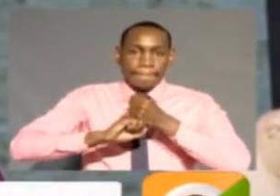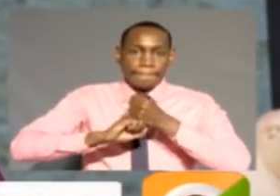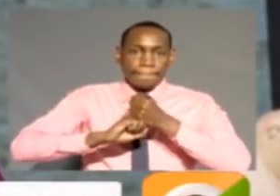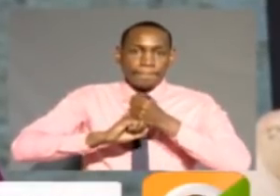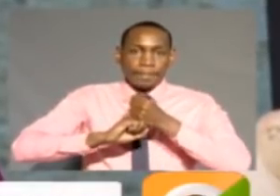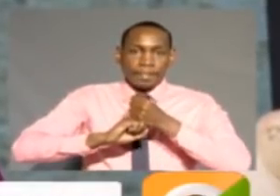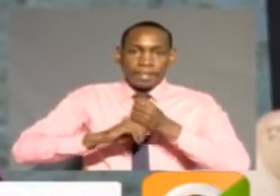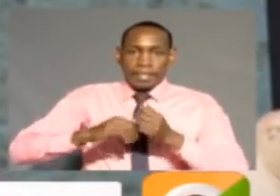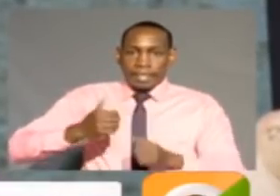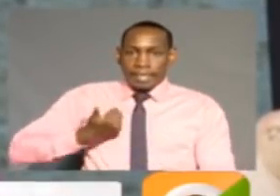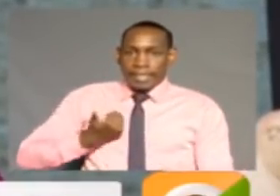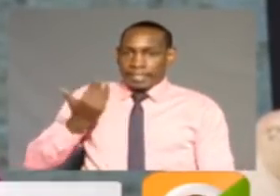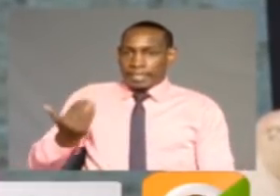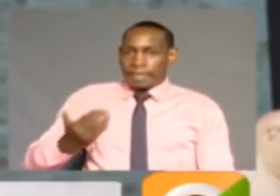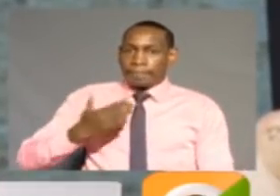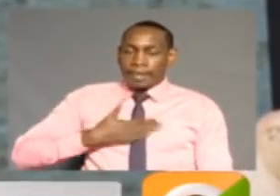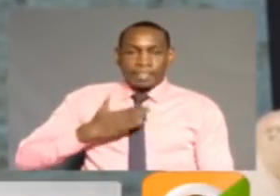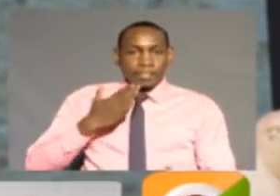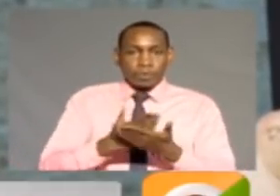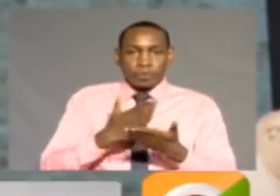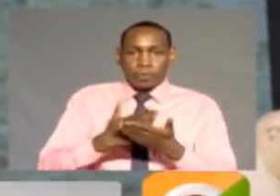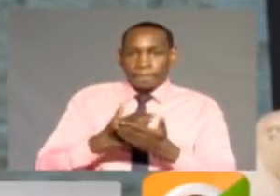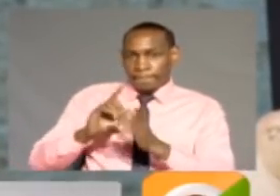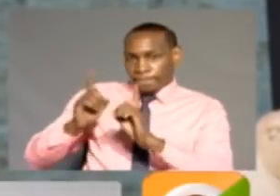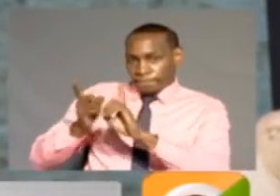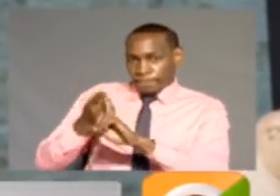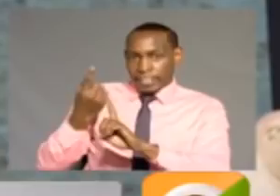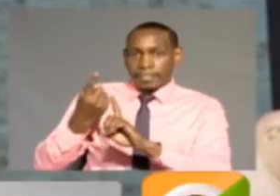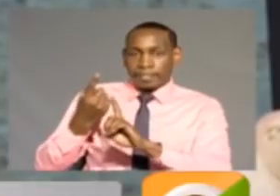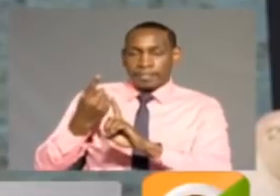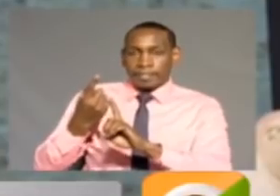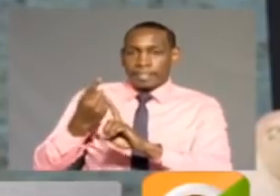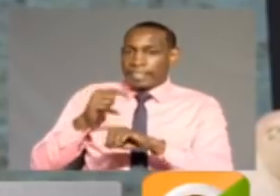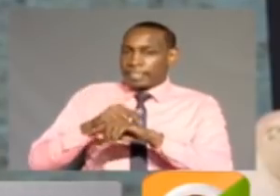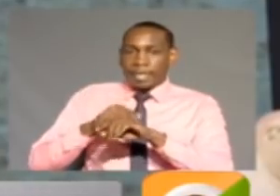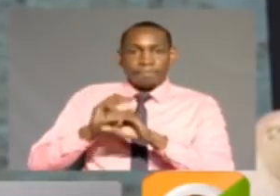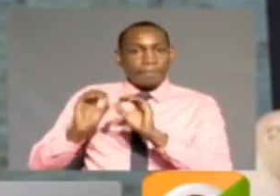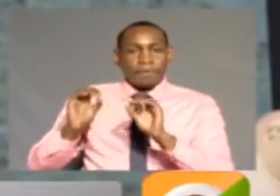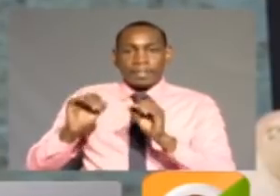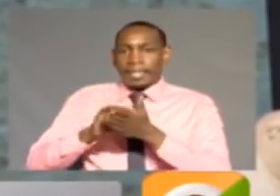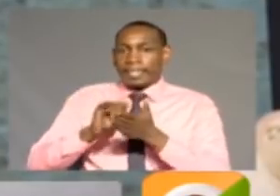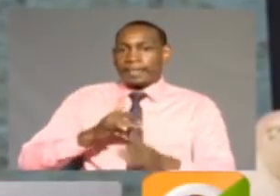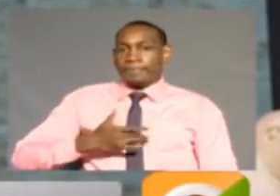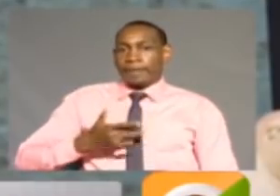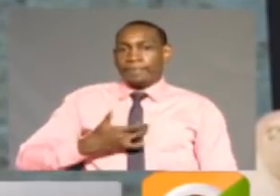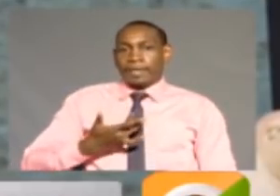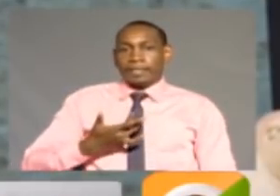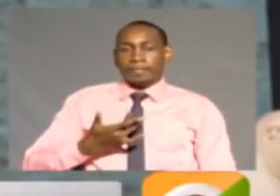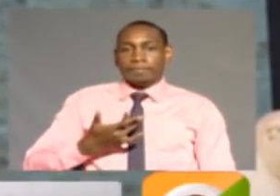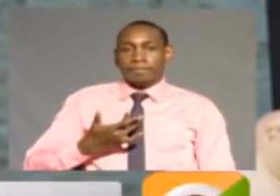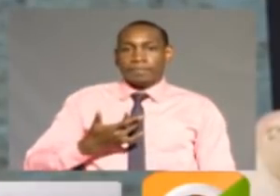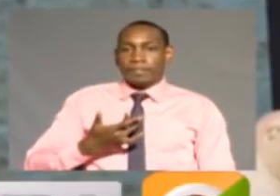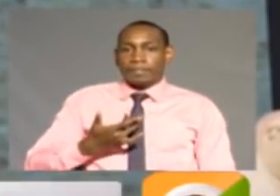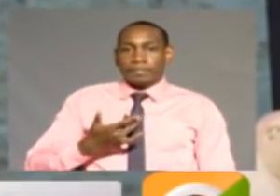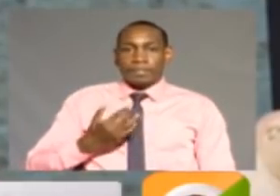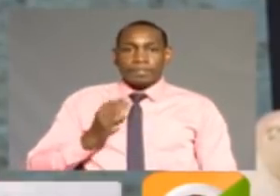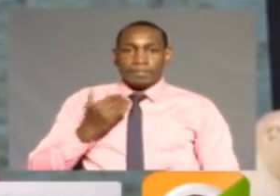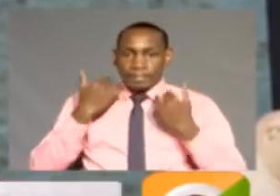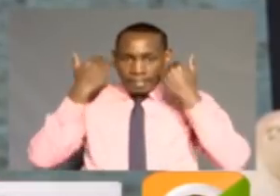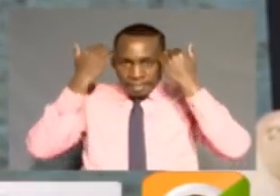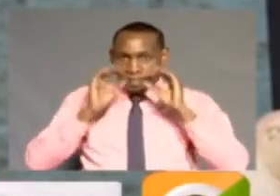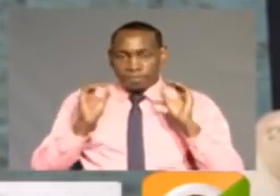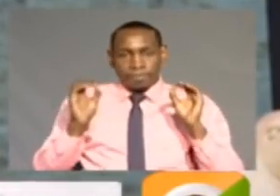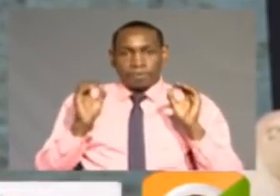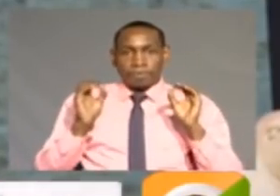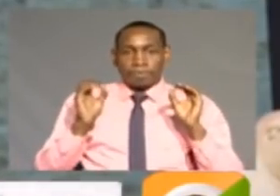My daughter also, they made sure that no time I feel like I got depressed, because that's all